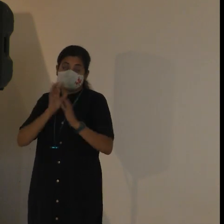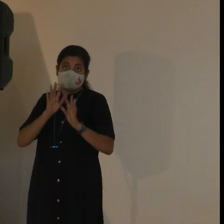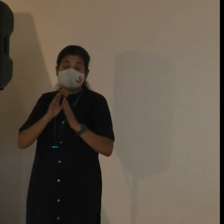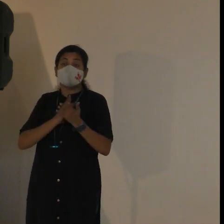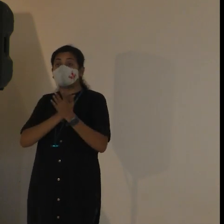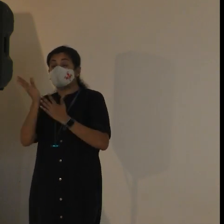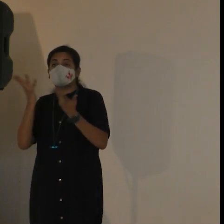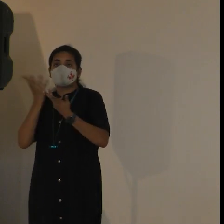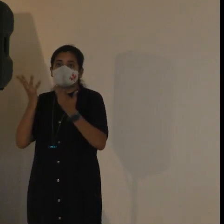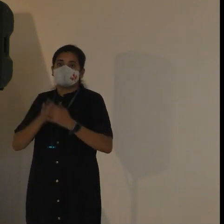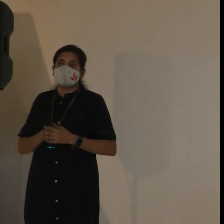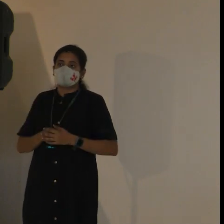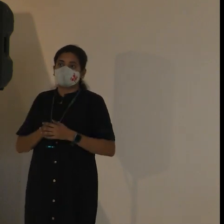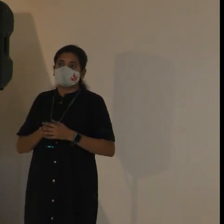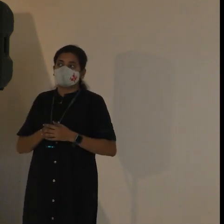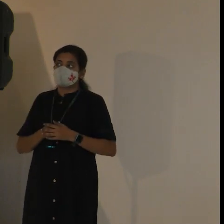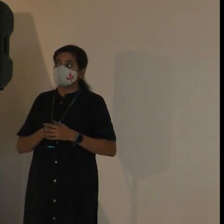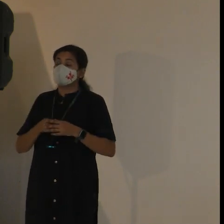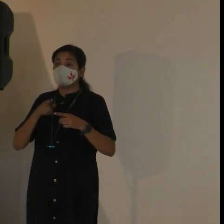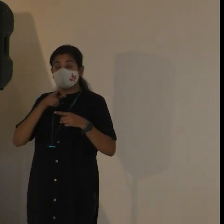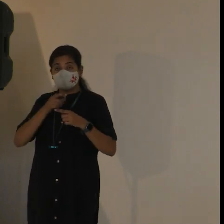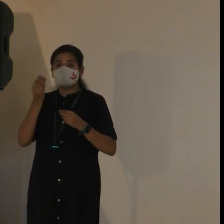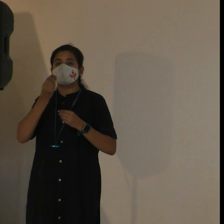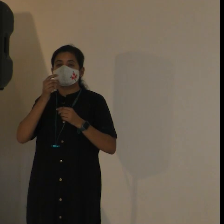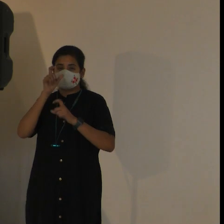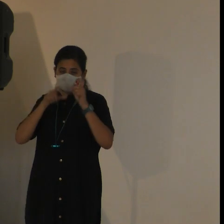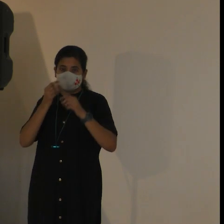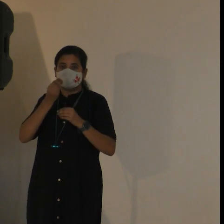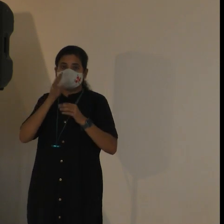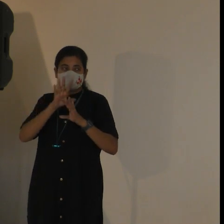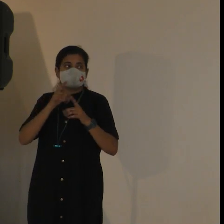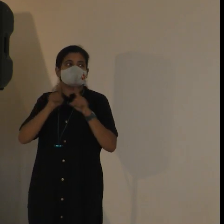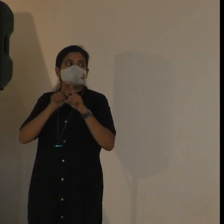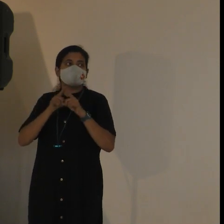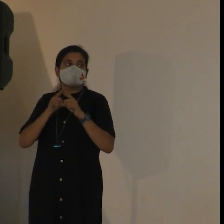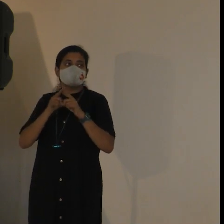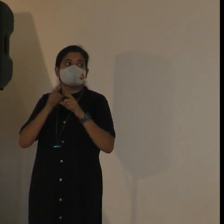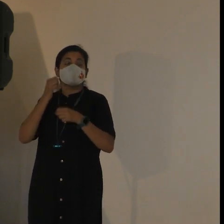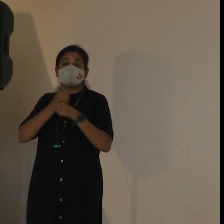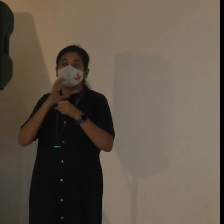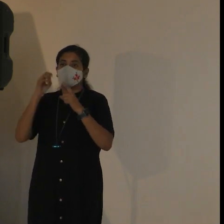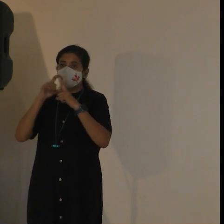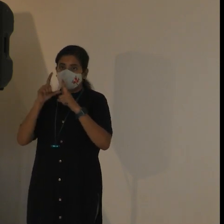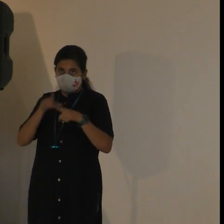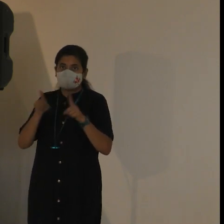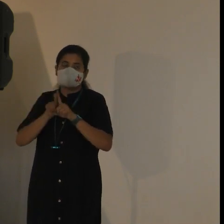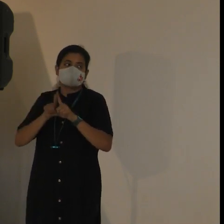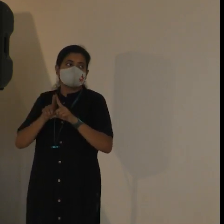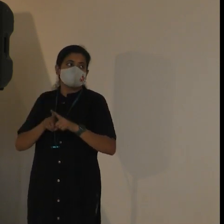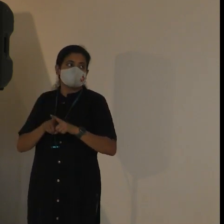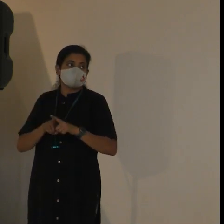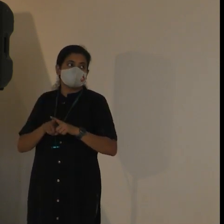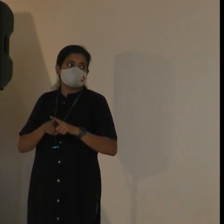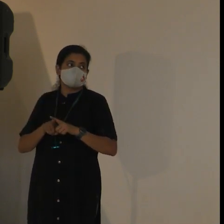the other thing is, he's often referred to as like a godlike person,